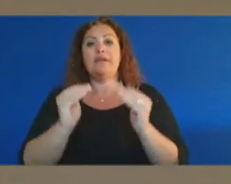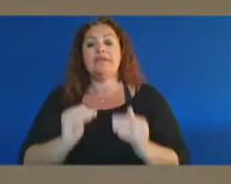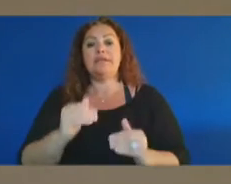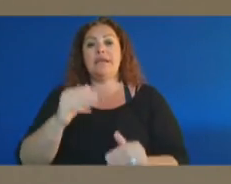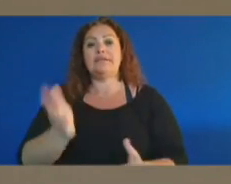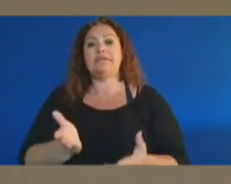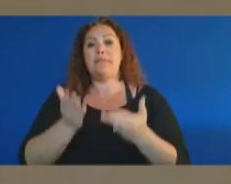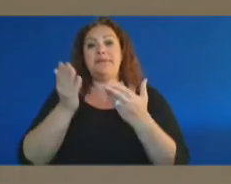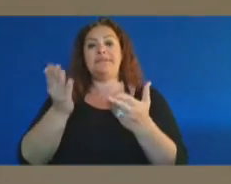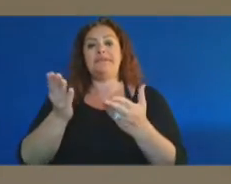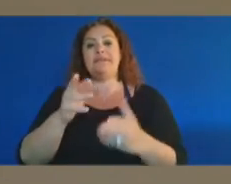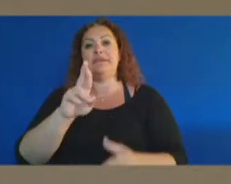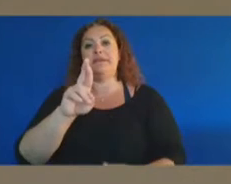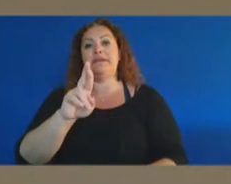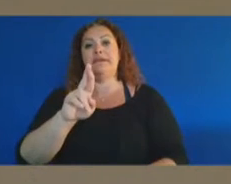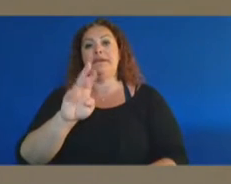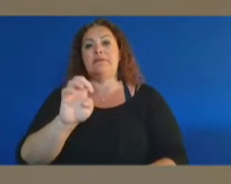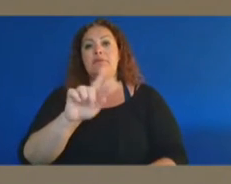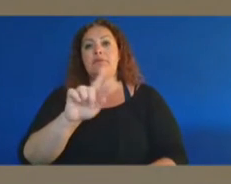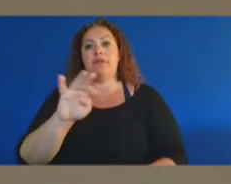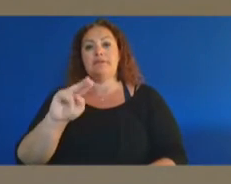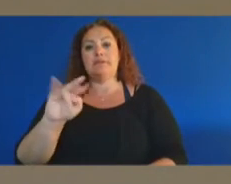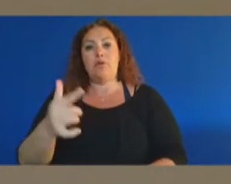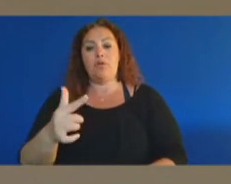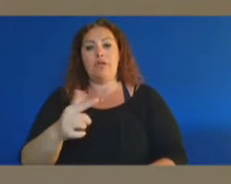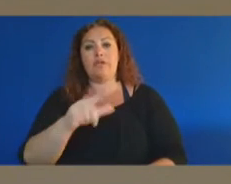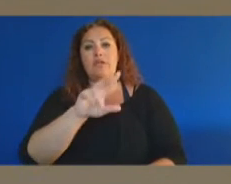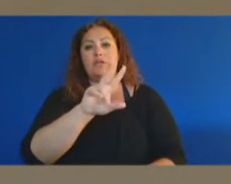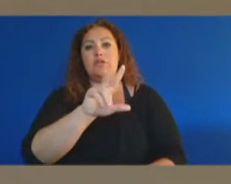is resoning petition um